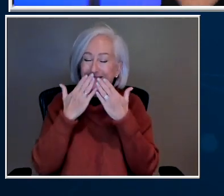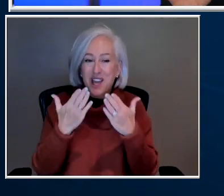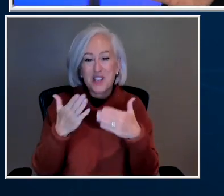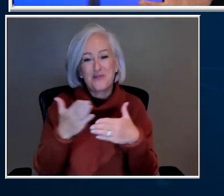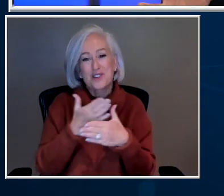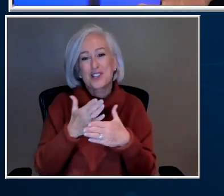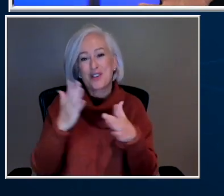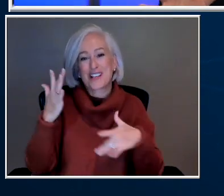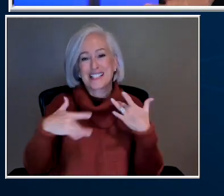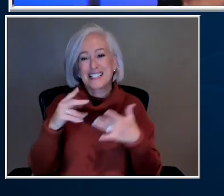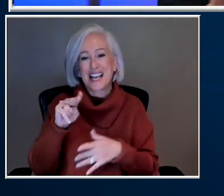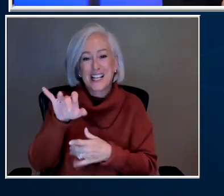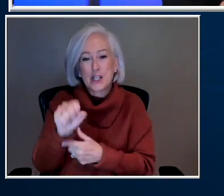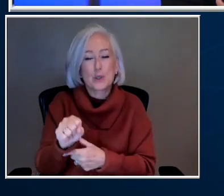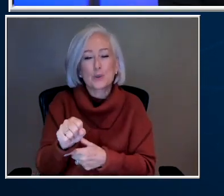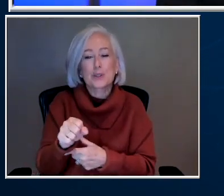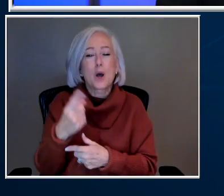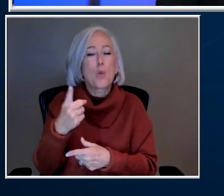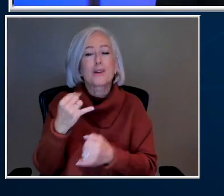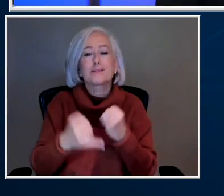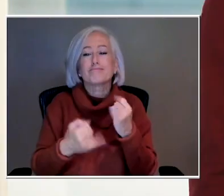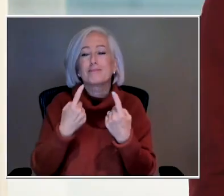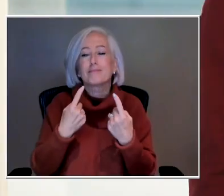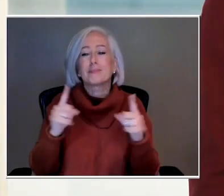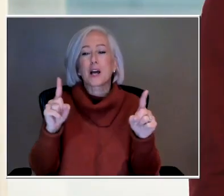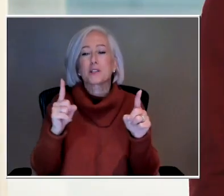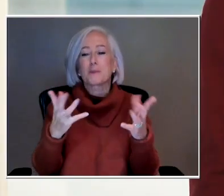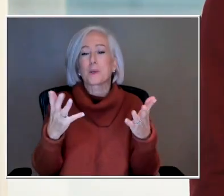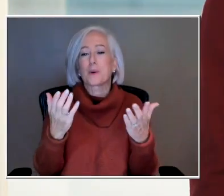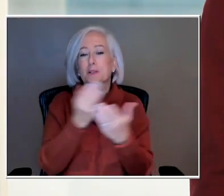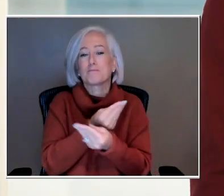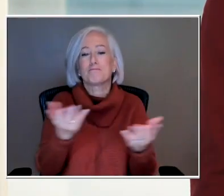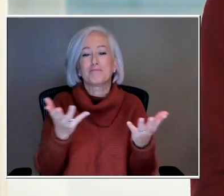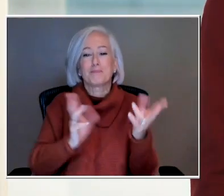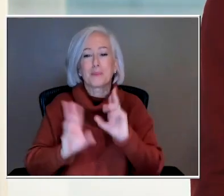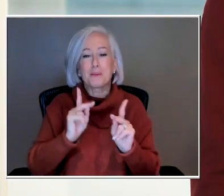message you want to send out to folks watching today?